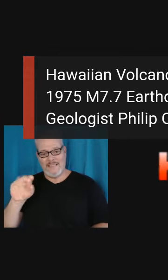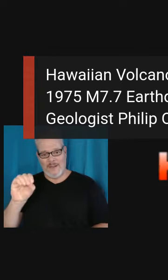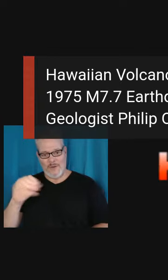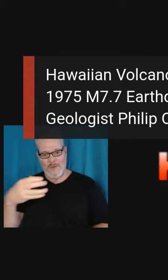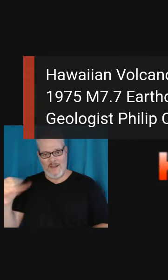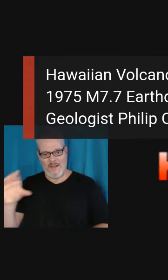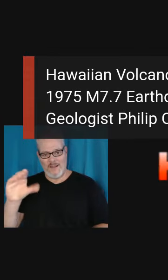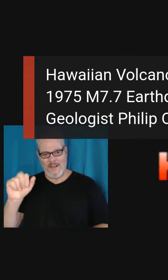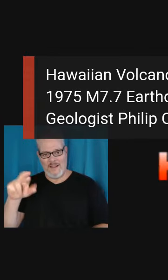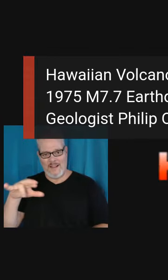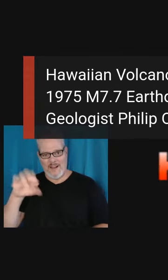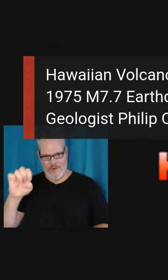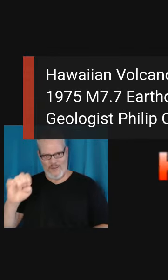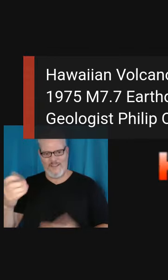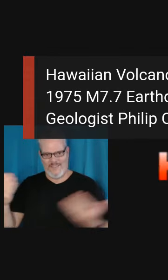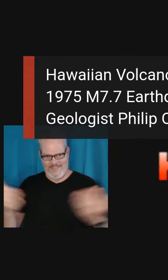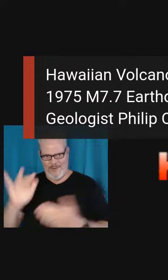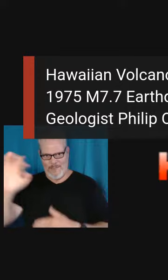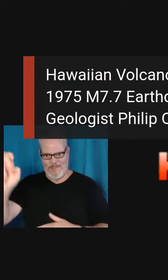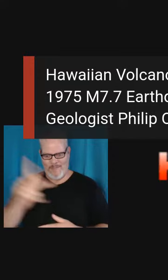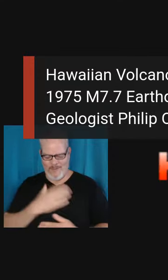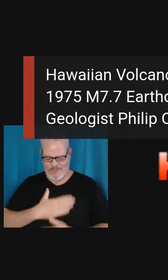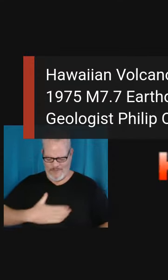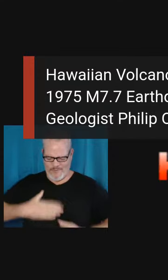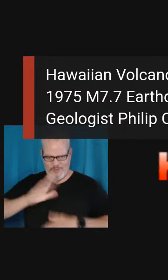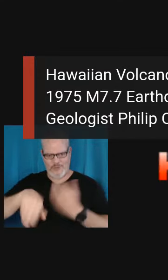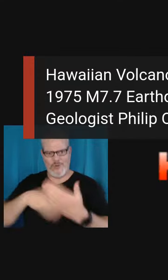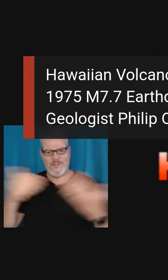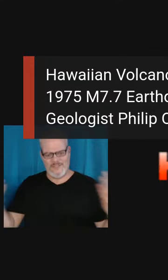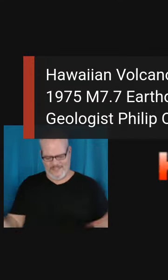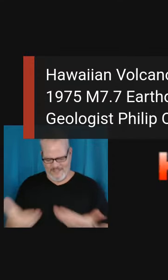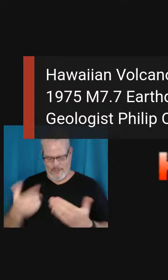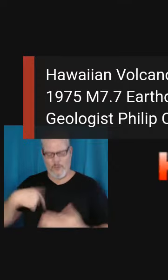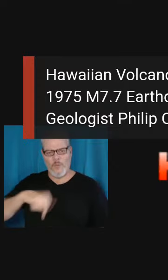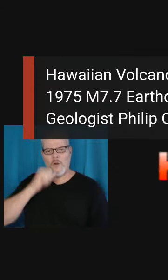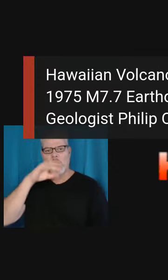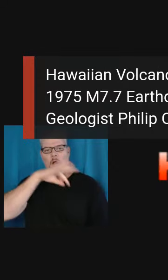Appreciate everyone here. We are the nonprofit HVERI, the Hawaiian Volcano